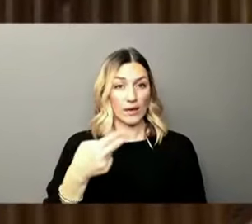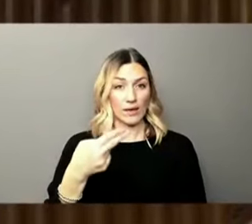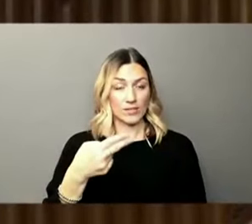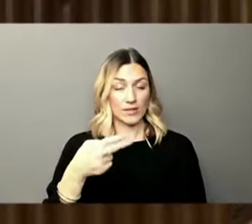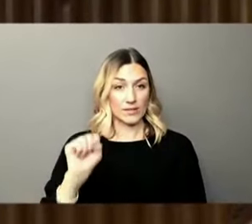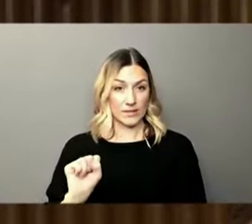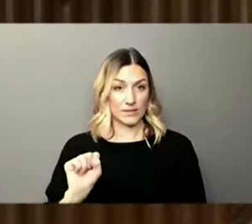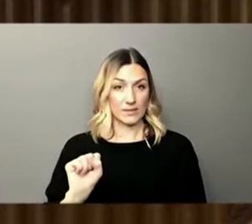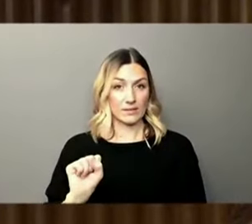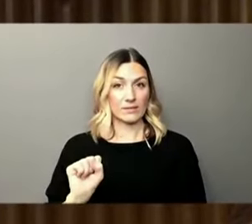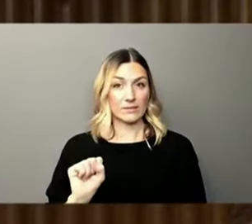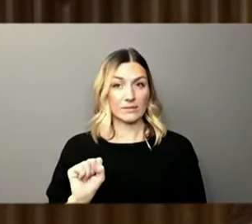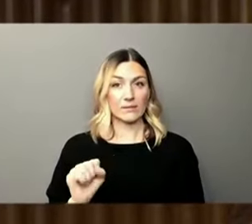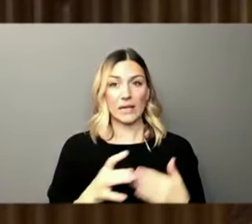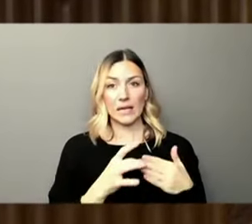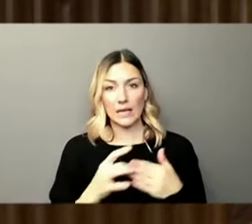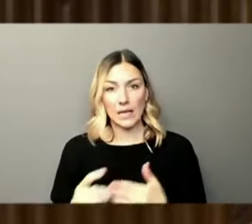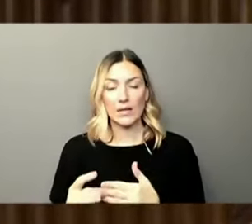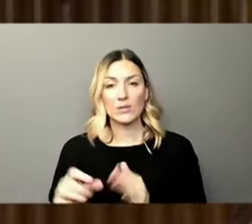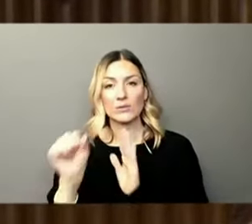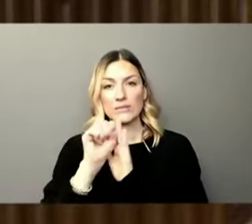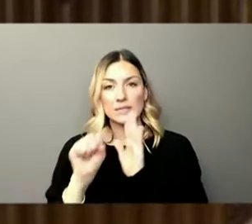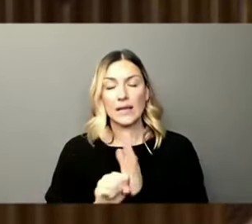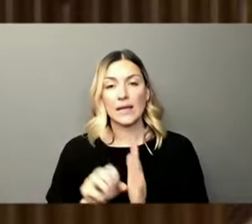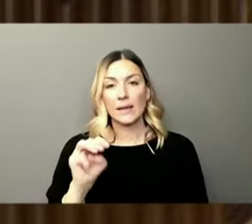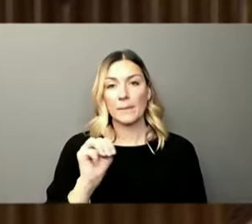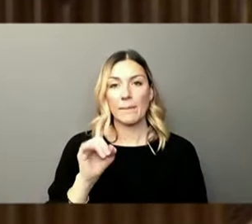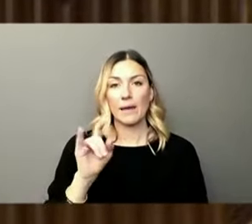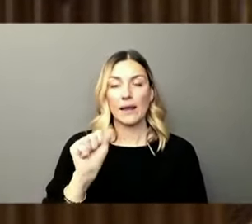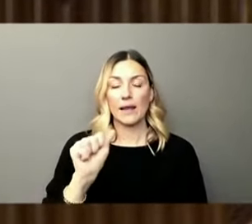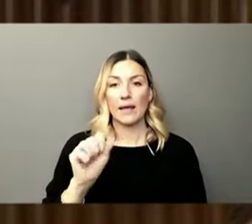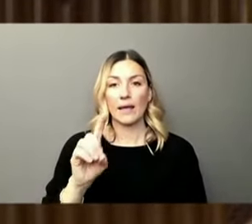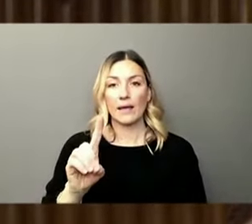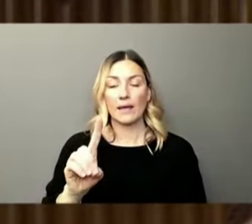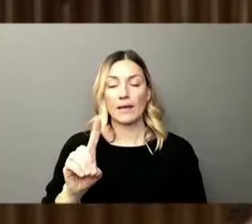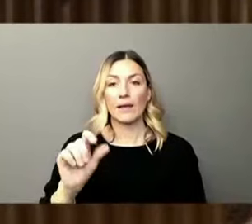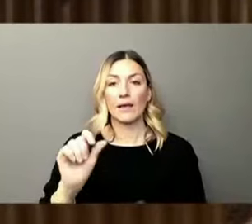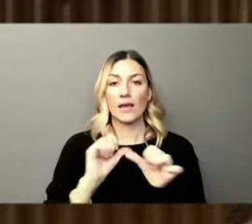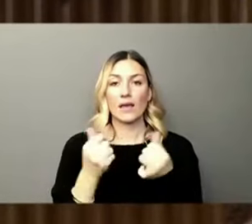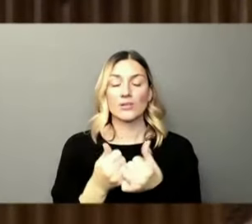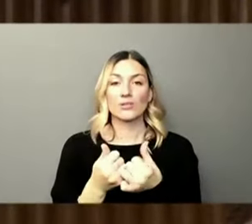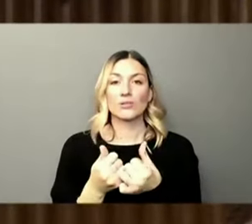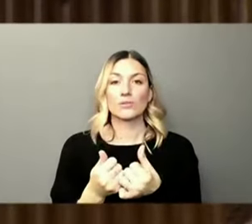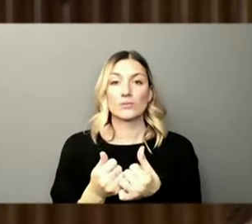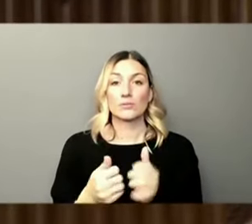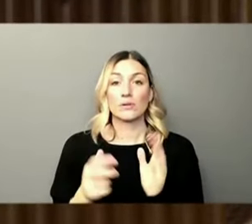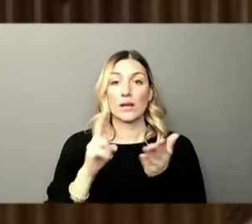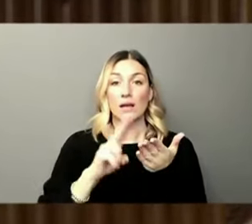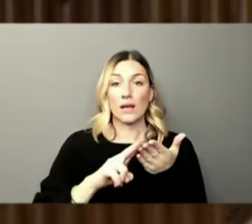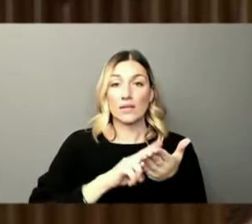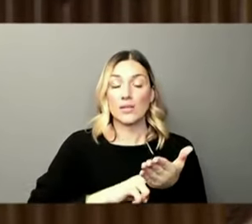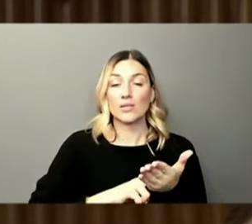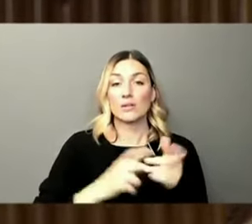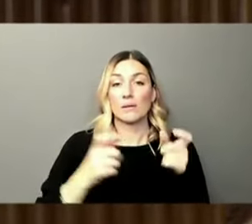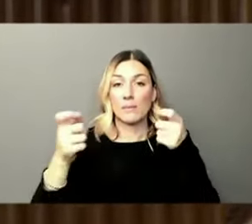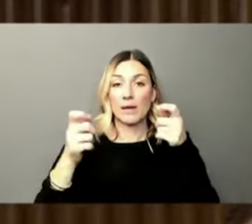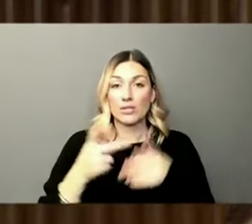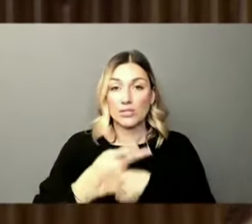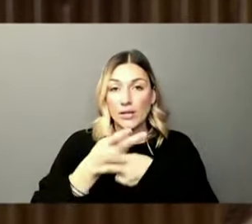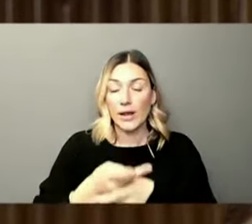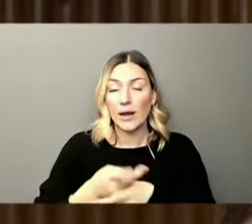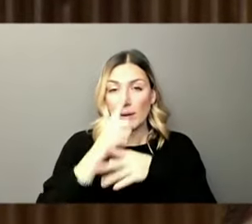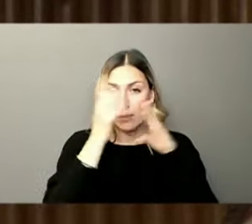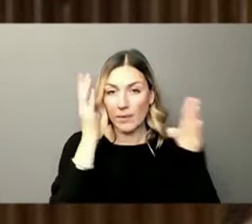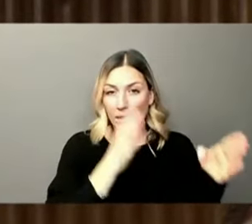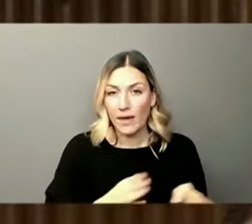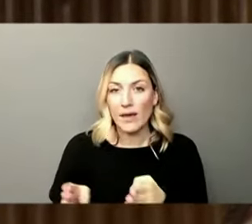and guidance to state Medicaid agencies to really hold contracted managed care plans accountable to identifying and treating long